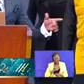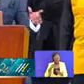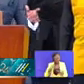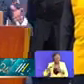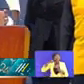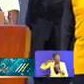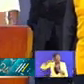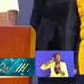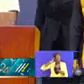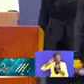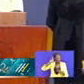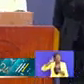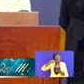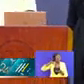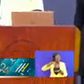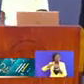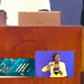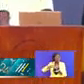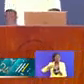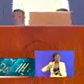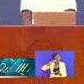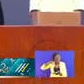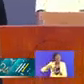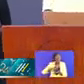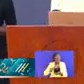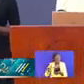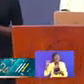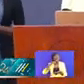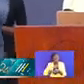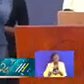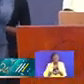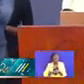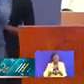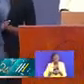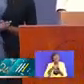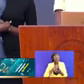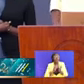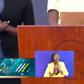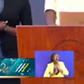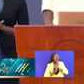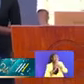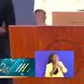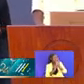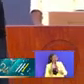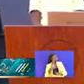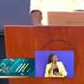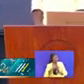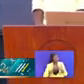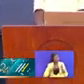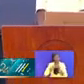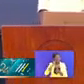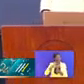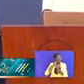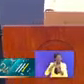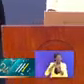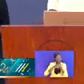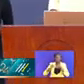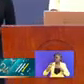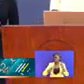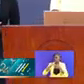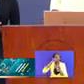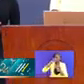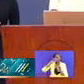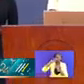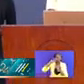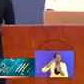Peter stood he said this is that I want to show you what I saw concerning genz in